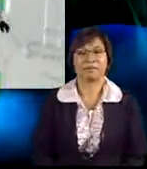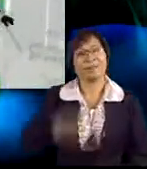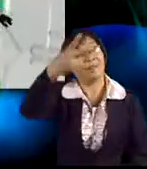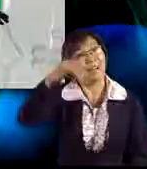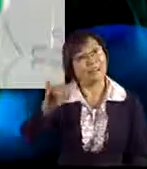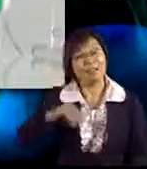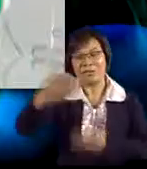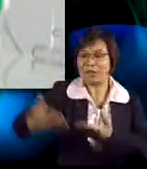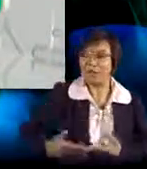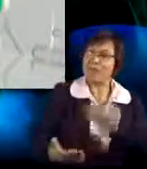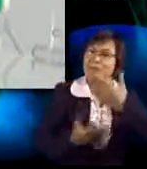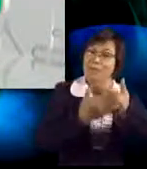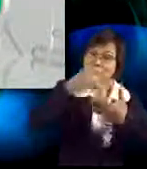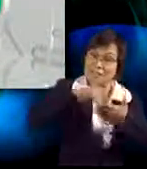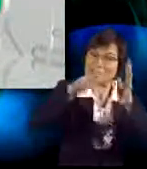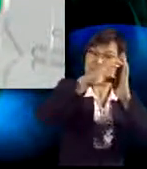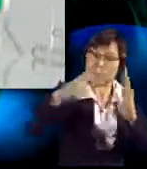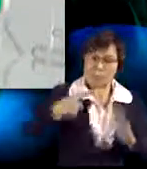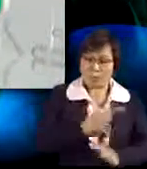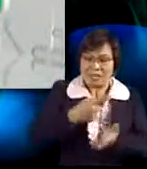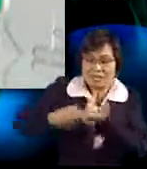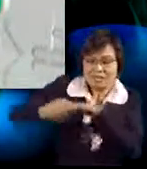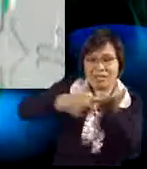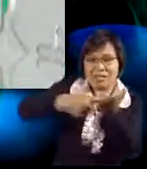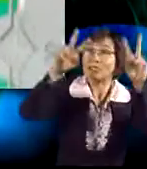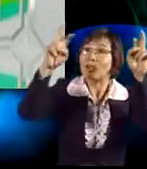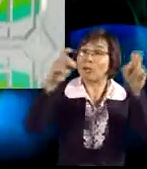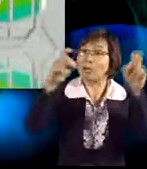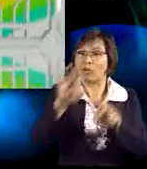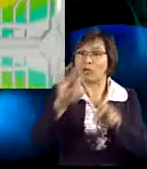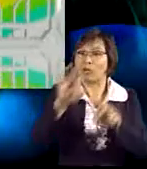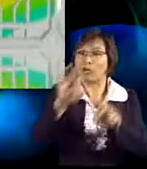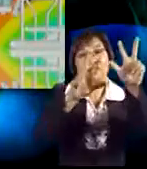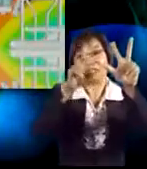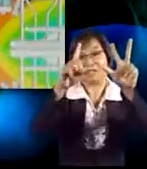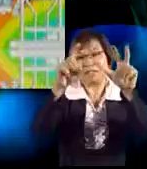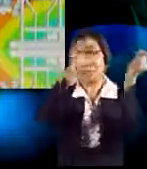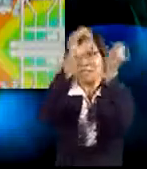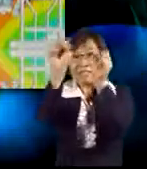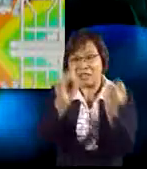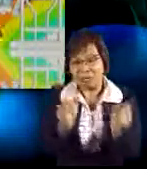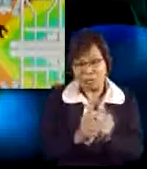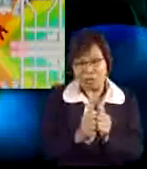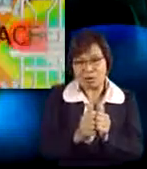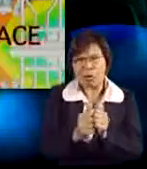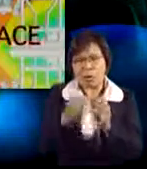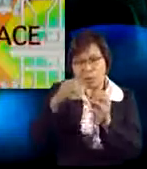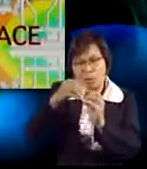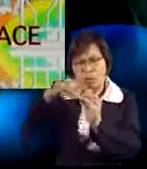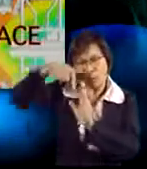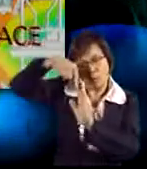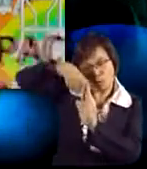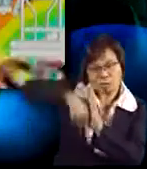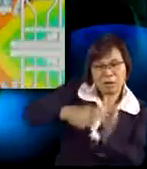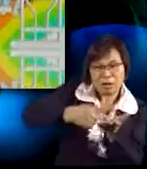Hi, welcome back. In this episode, we will discuss the topic of three-dimensional shapes with further discussion on its